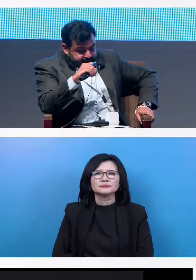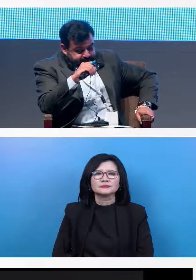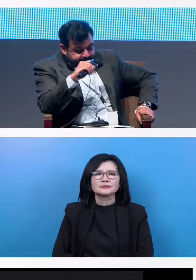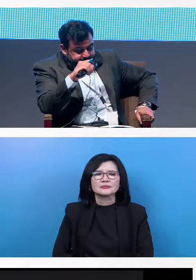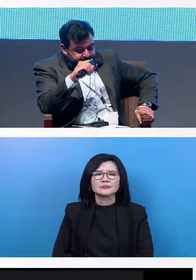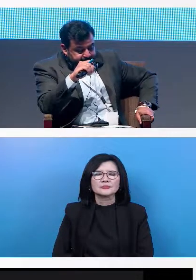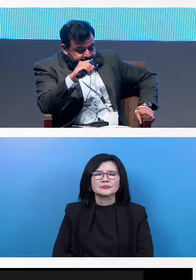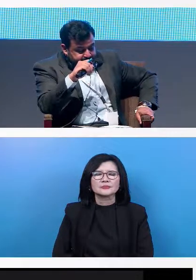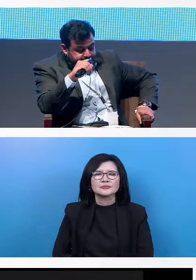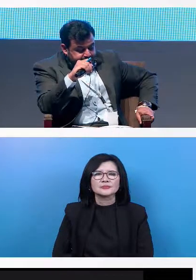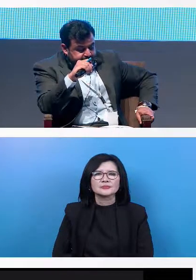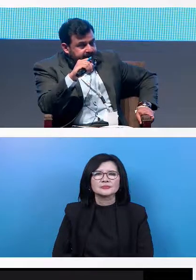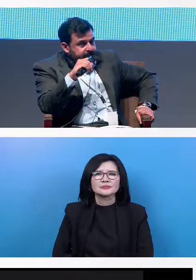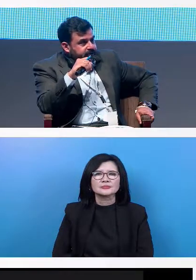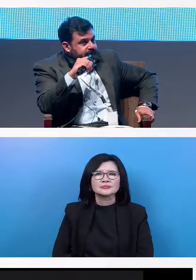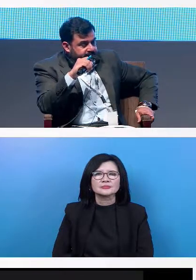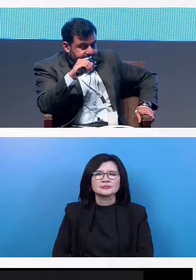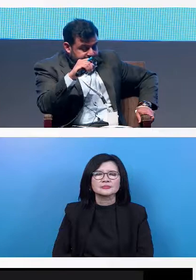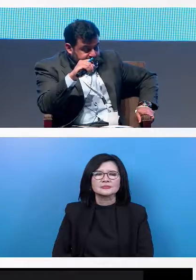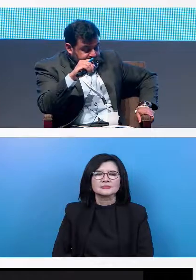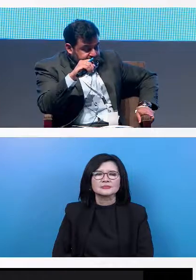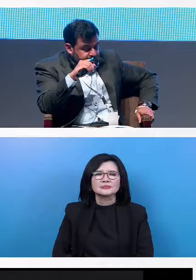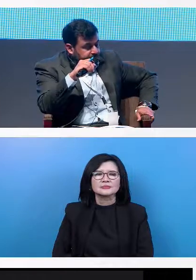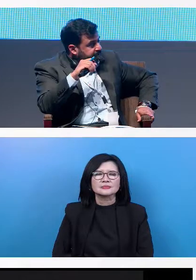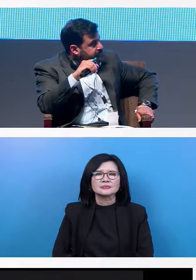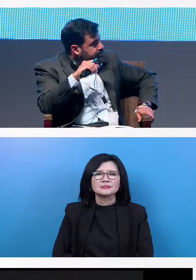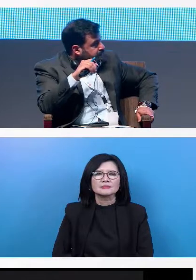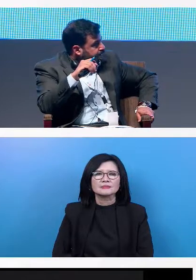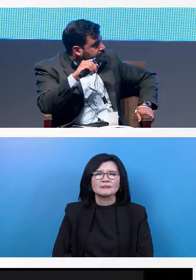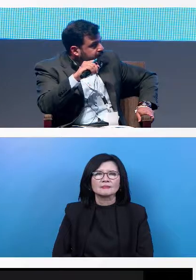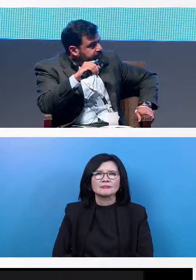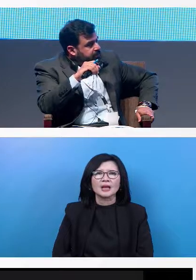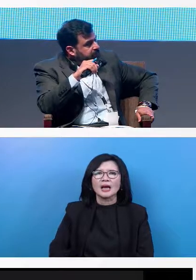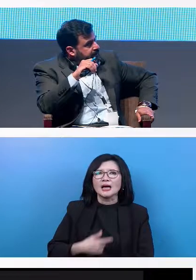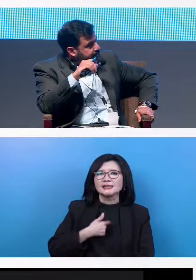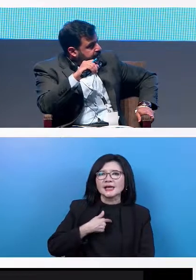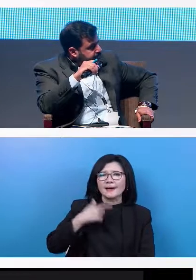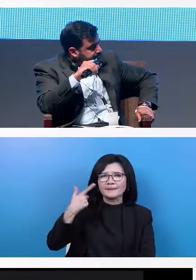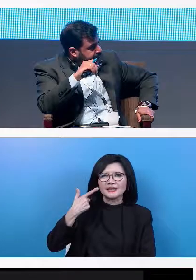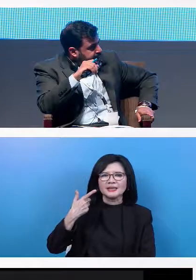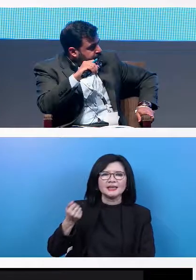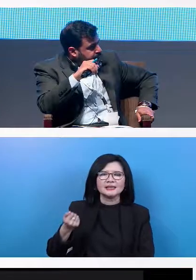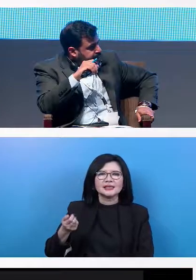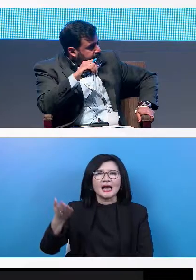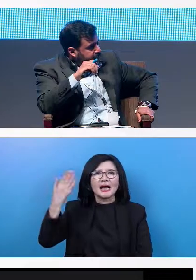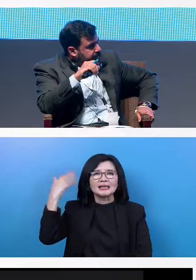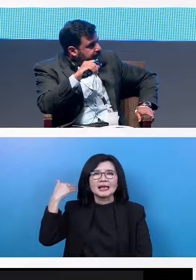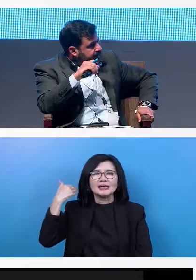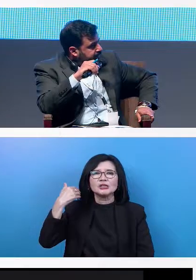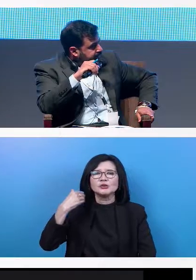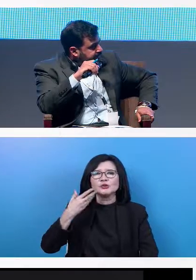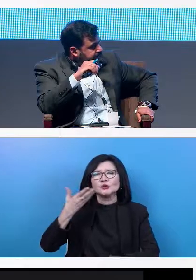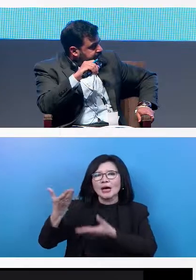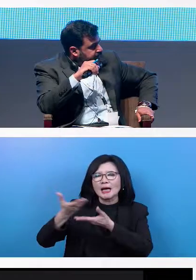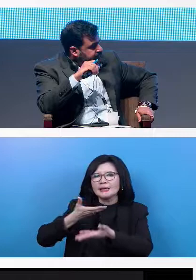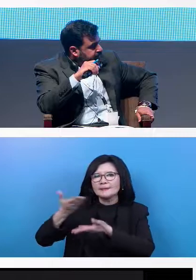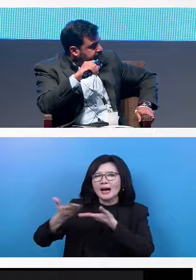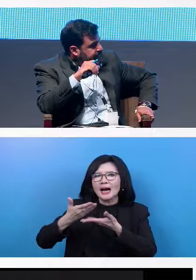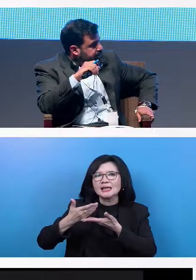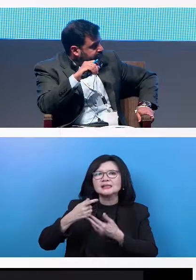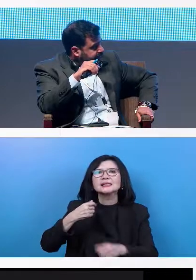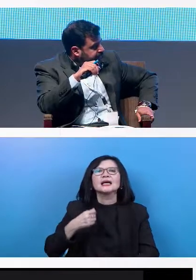here, I think Ranjit and Ajay both mentioned about the role of the community and the role of community in the design